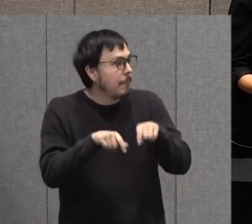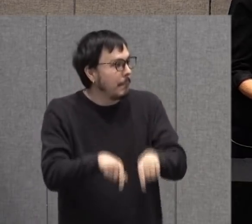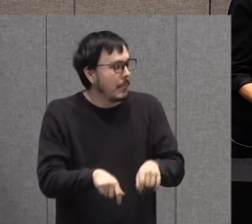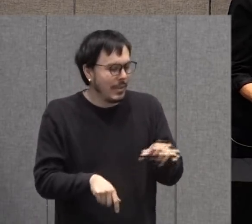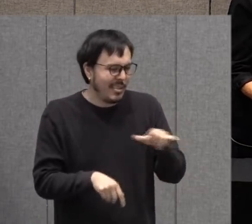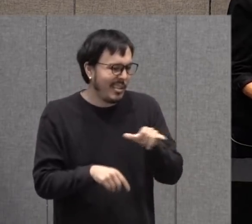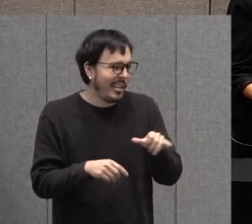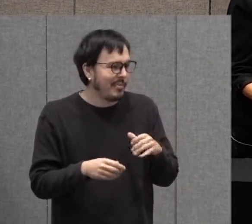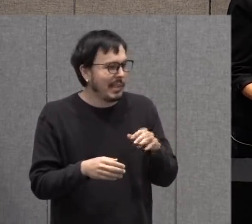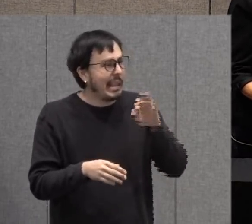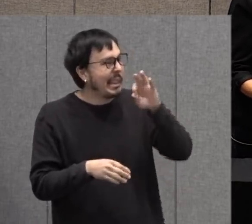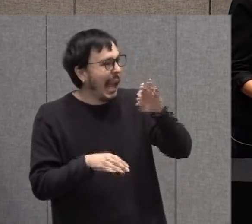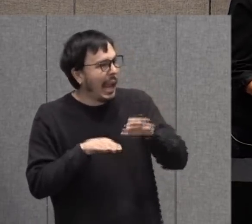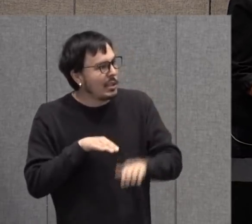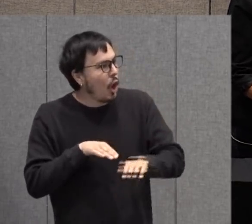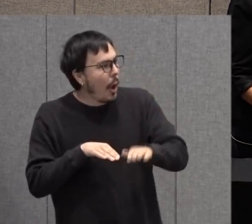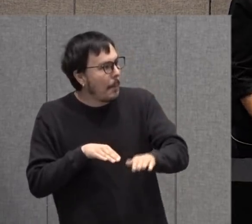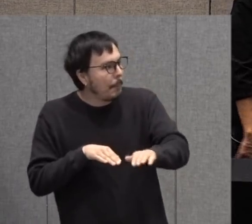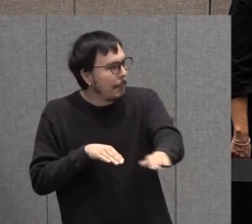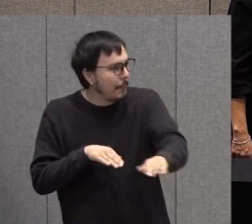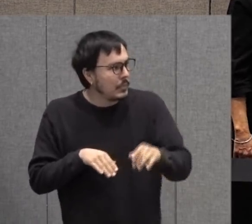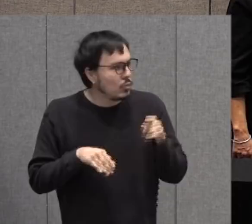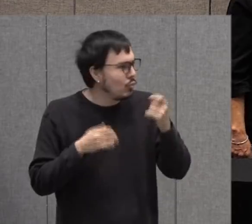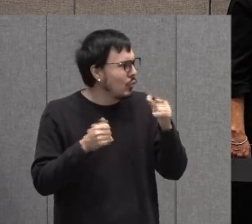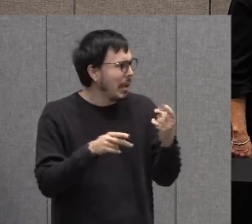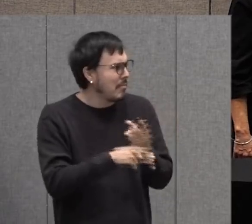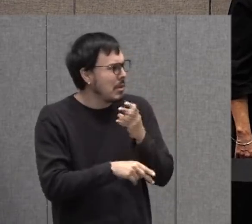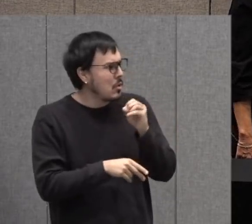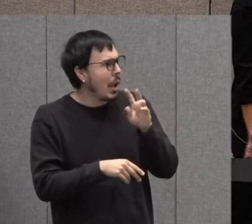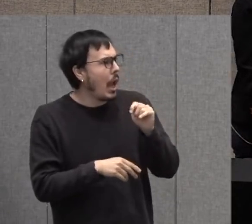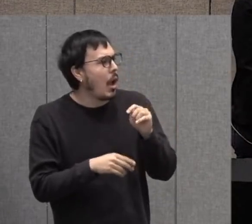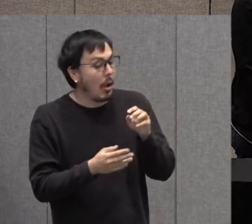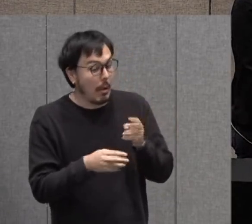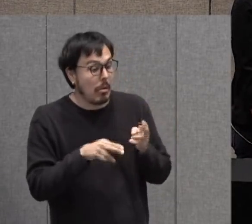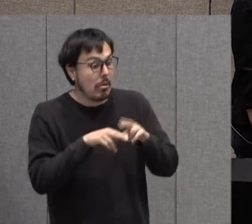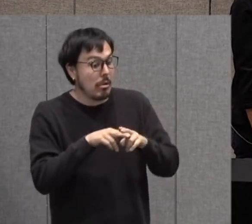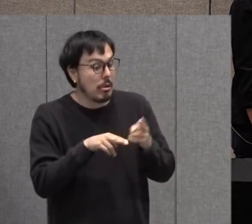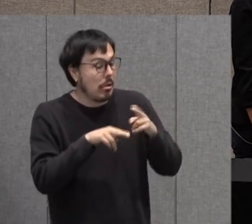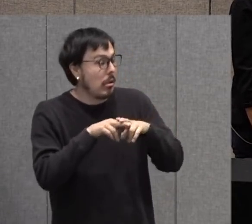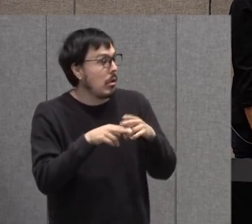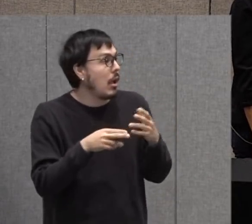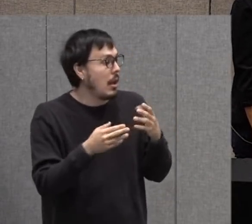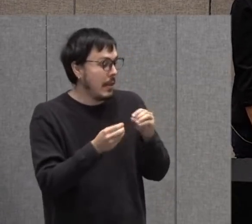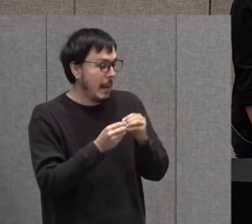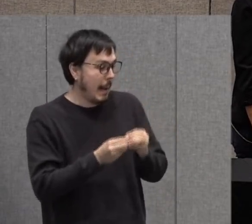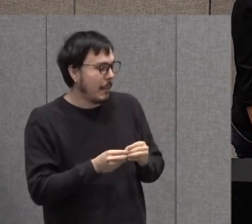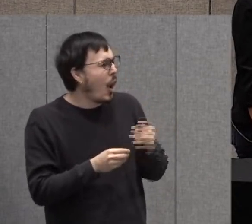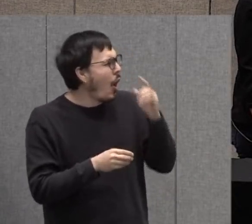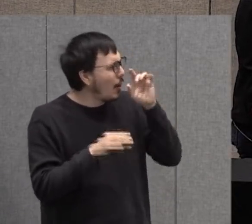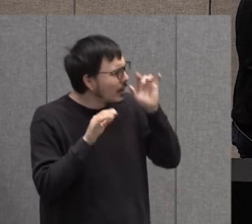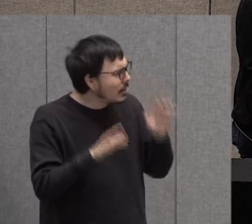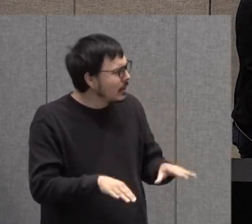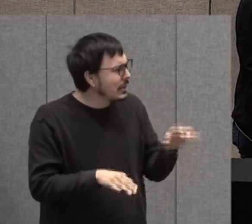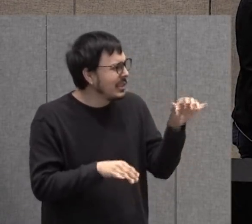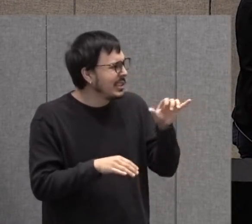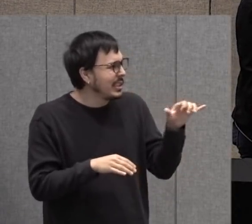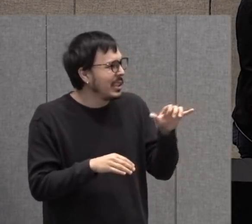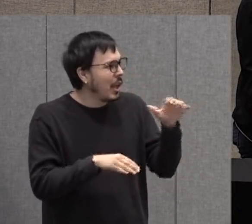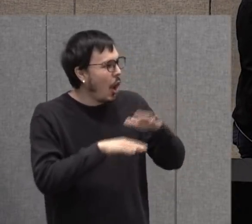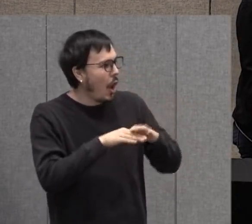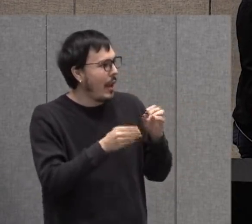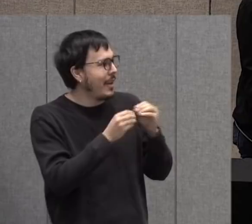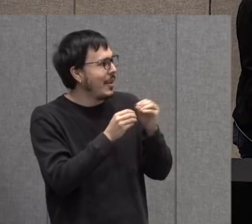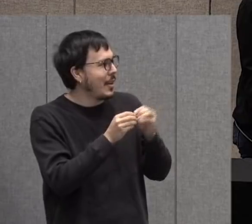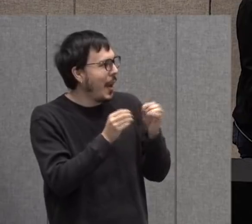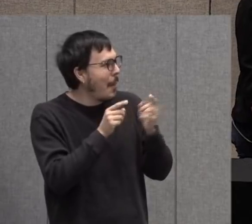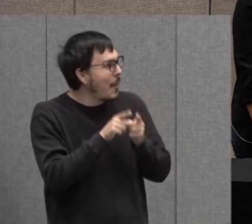spaces or 8 or whatever, and then you find out what number you get to. Hey, Miss Debbie, this is almost like on a number line. It is